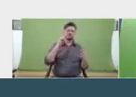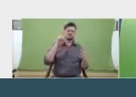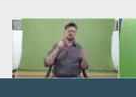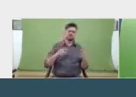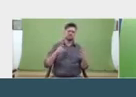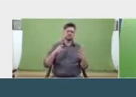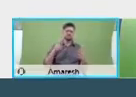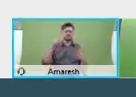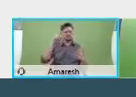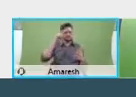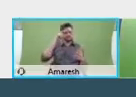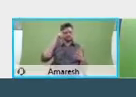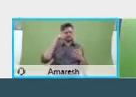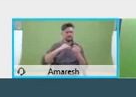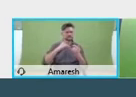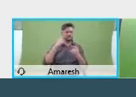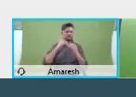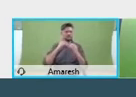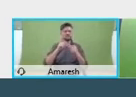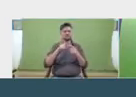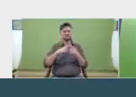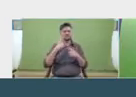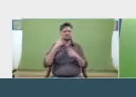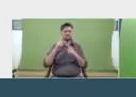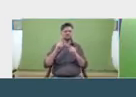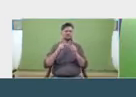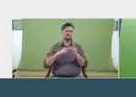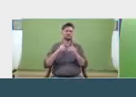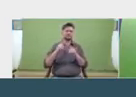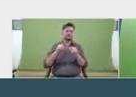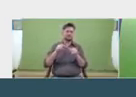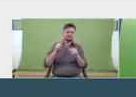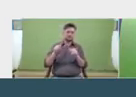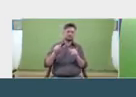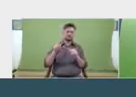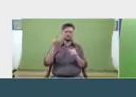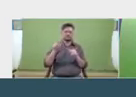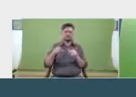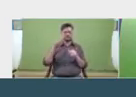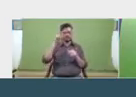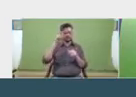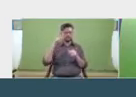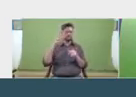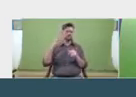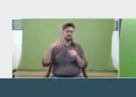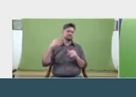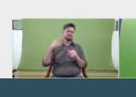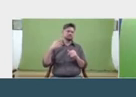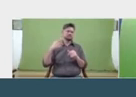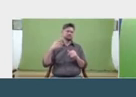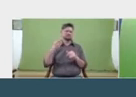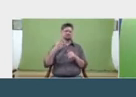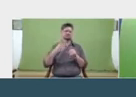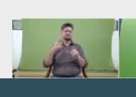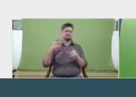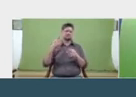activist and isl trainer for many many years as uh he wrote a article in uh september